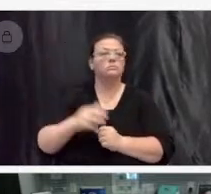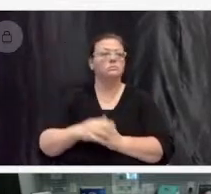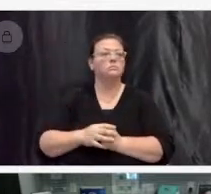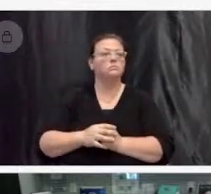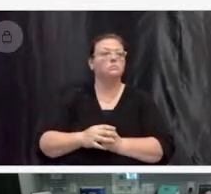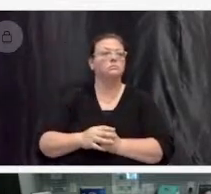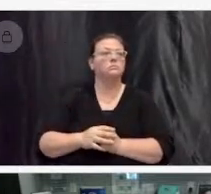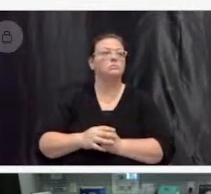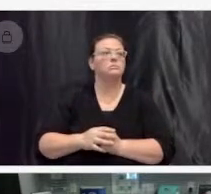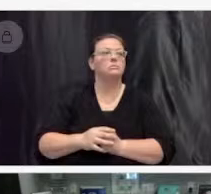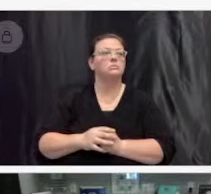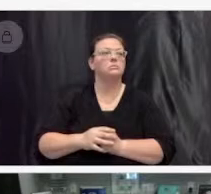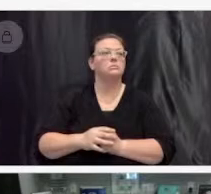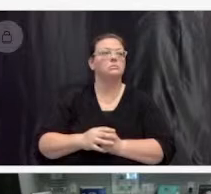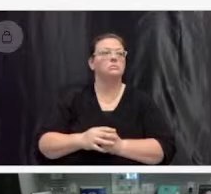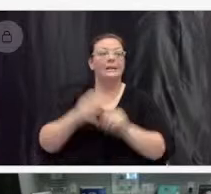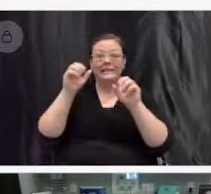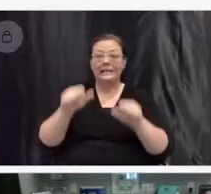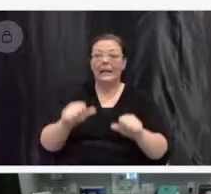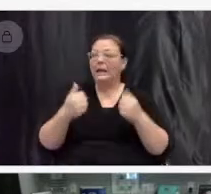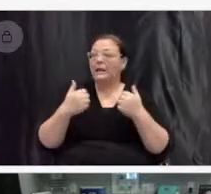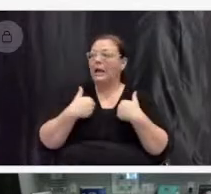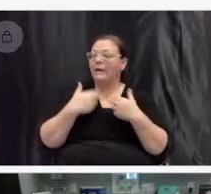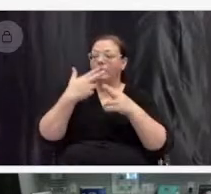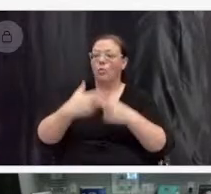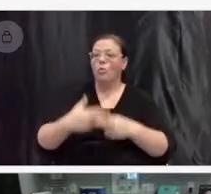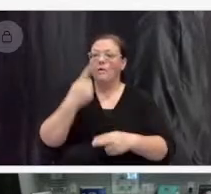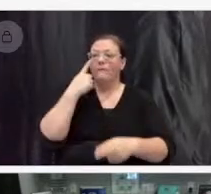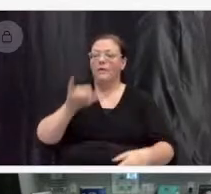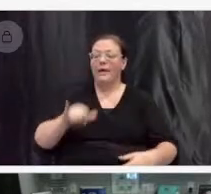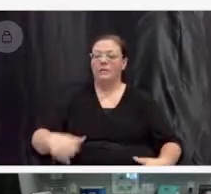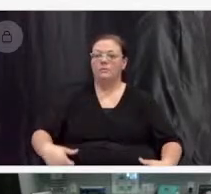and a second. Can we get a roll call on that?